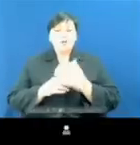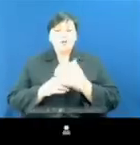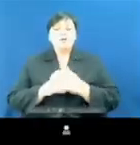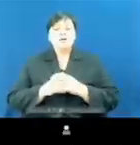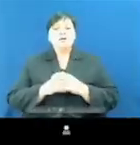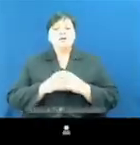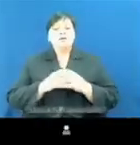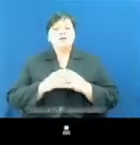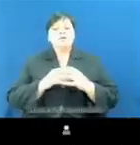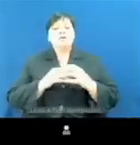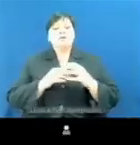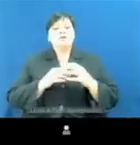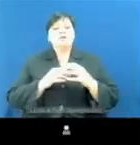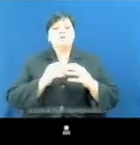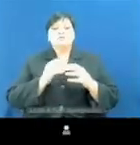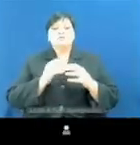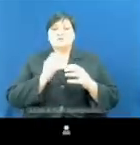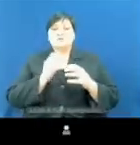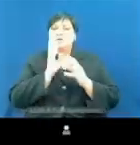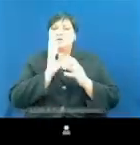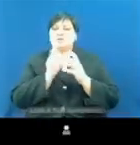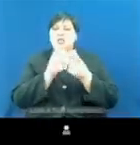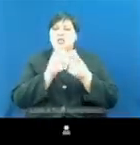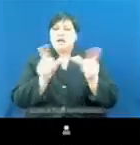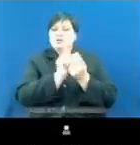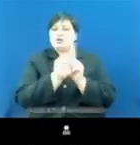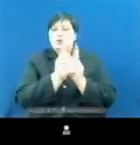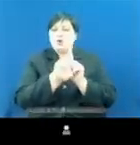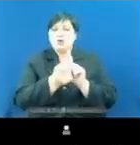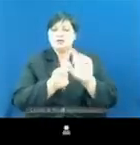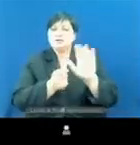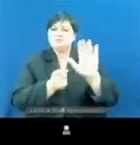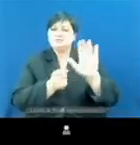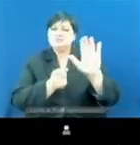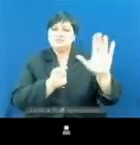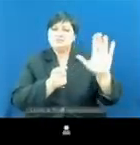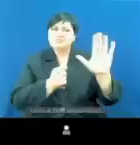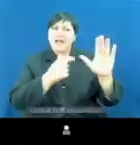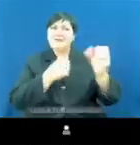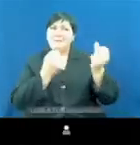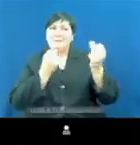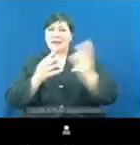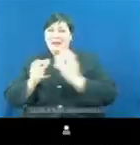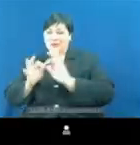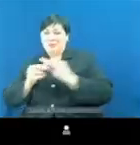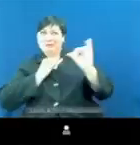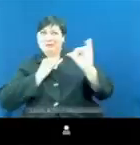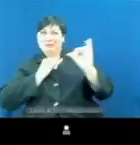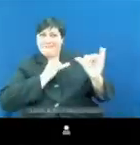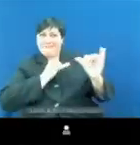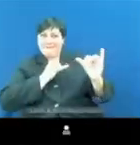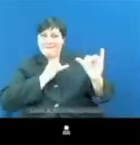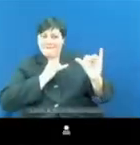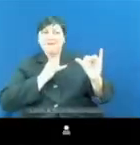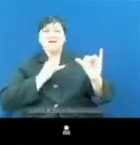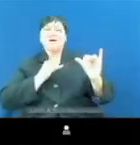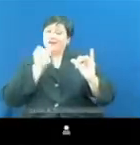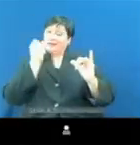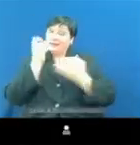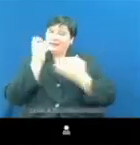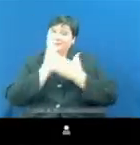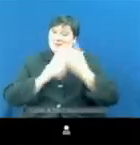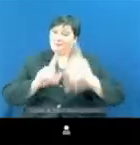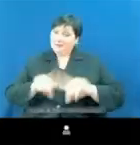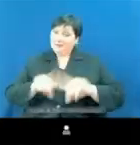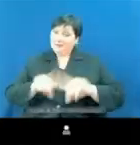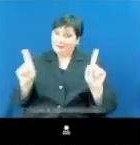interpreters, and there are a number of practices that are very different. In particular, many spoken language interpreters, the